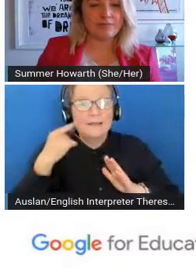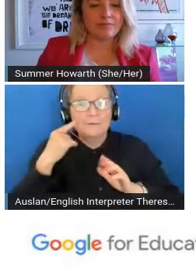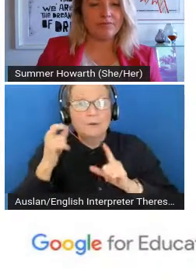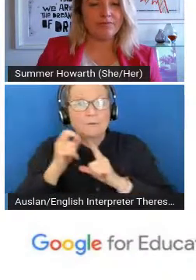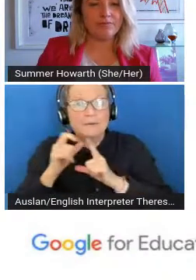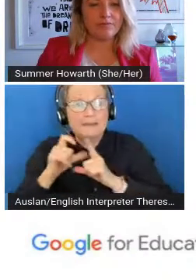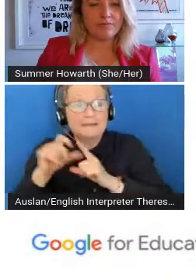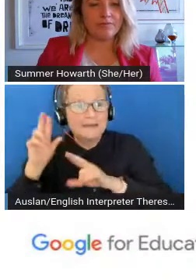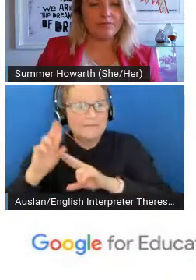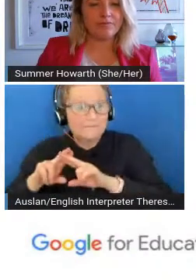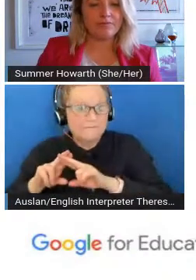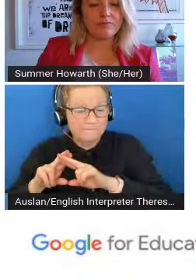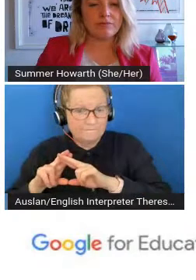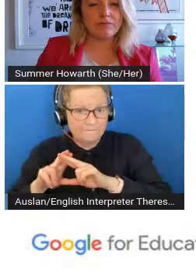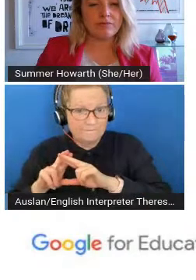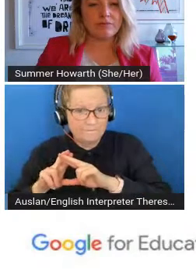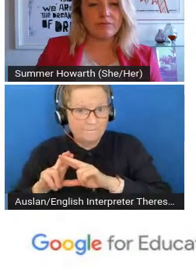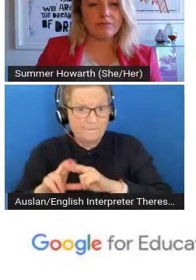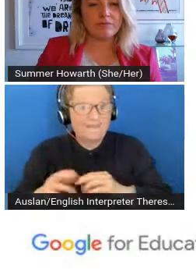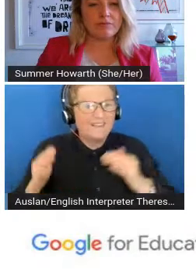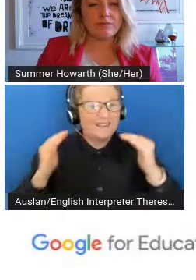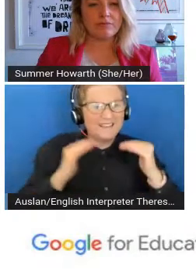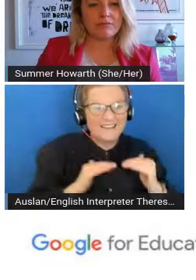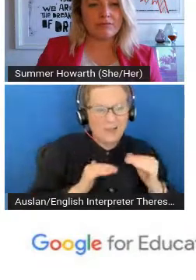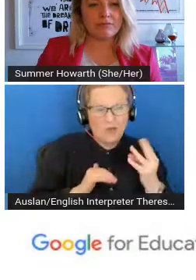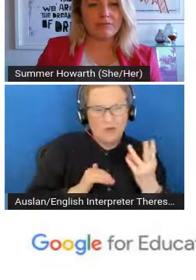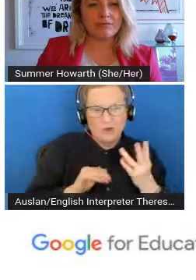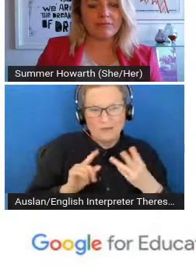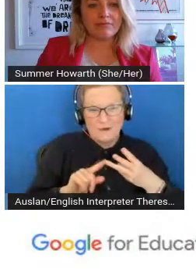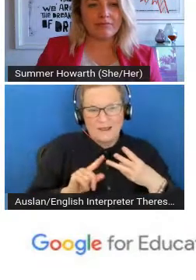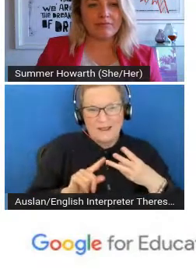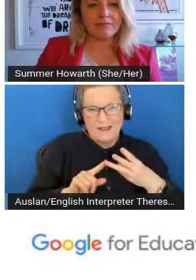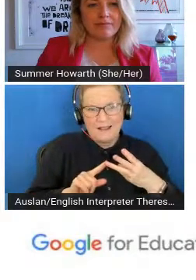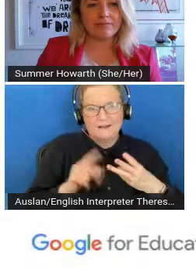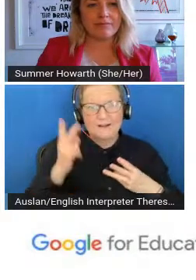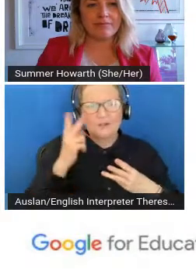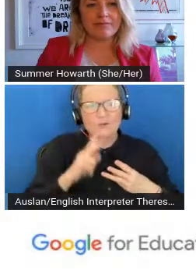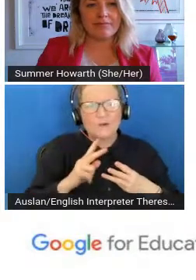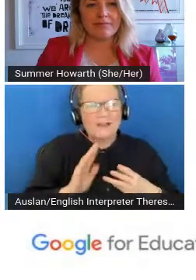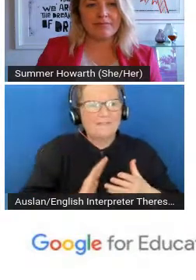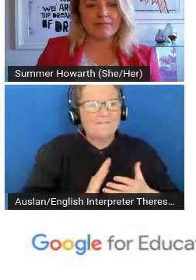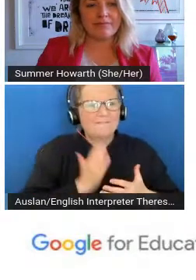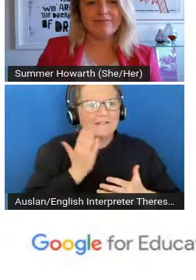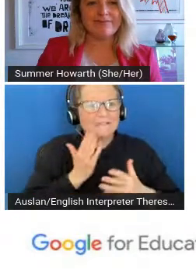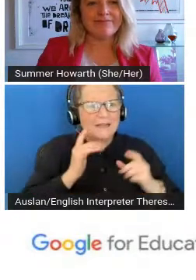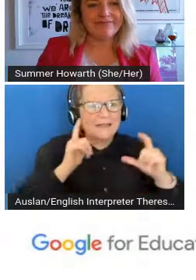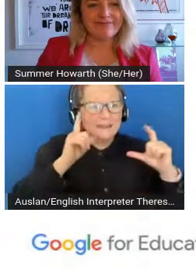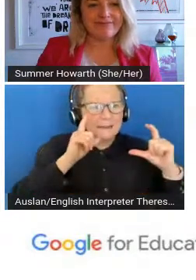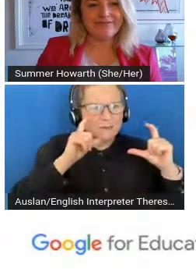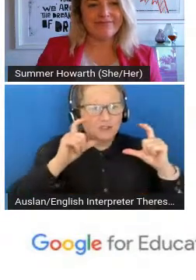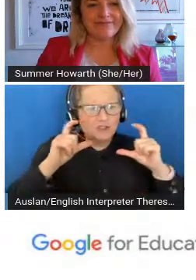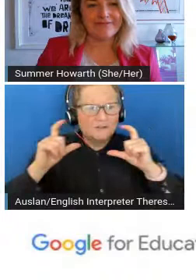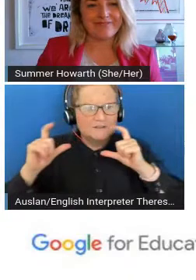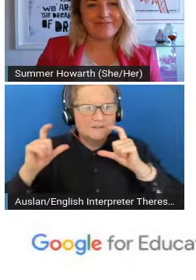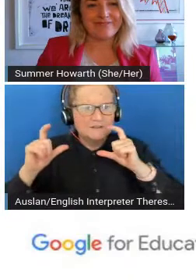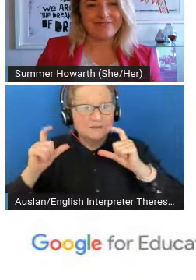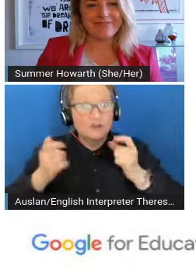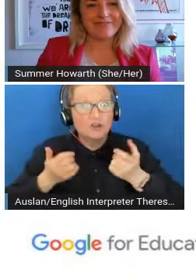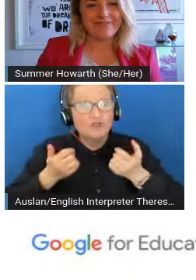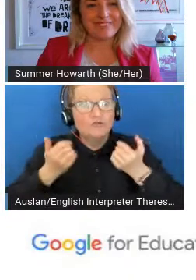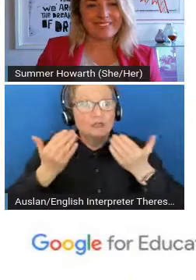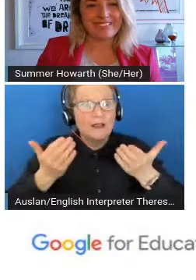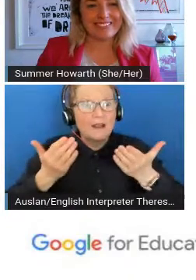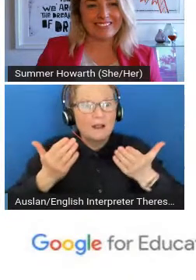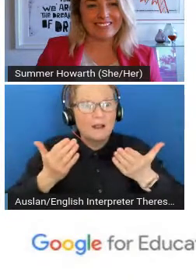read. And then one of my favorites is this 20 fascinating images. So creating that opportunity for wonder,